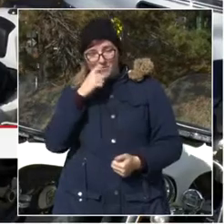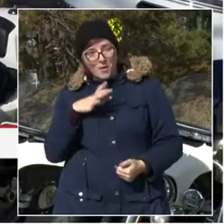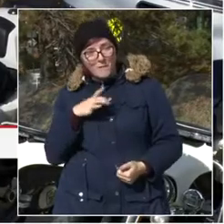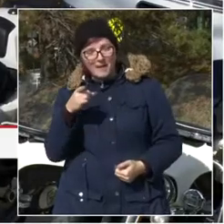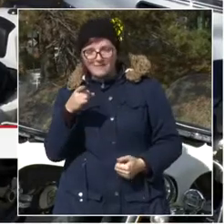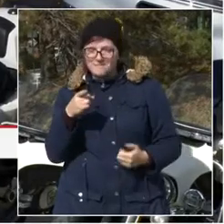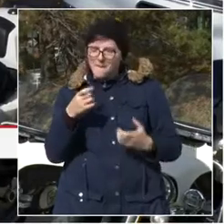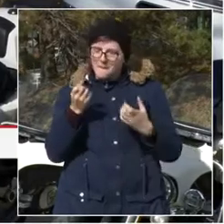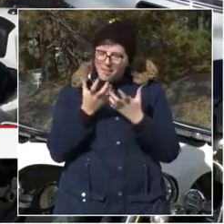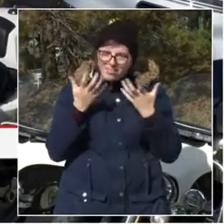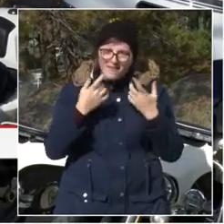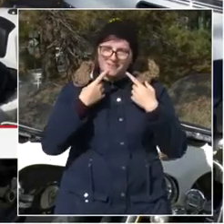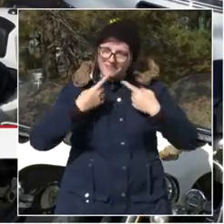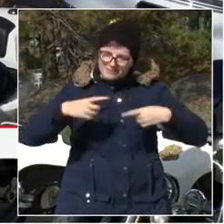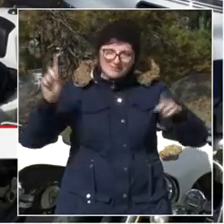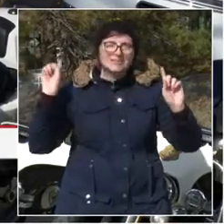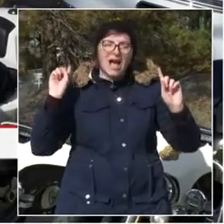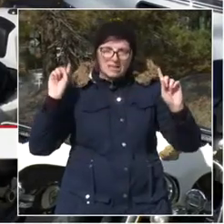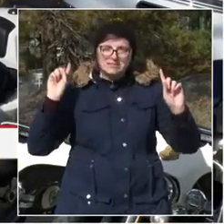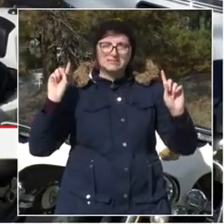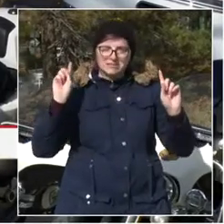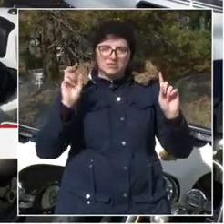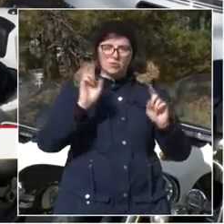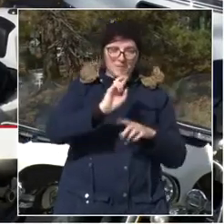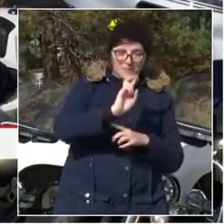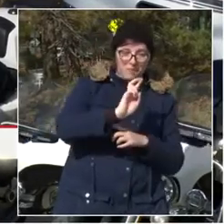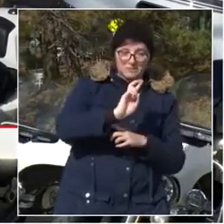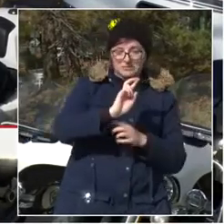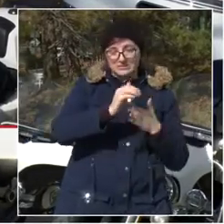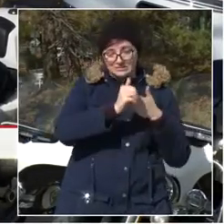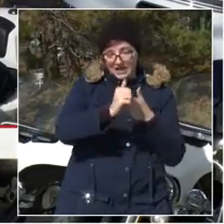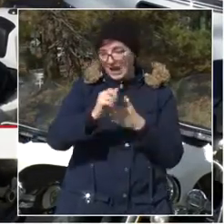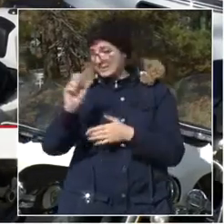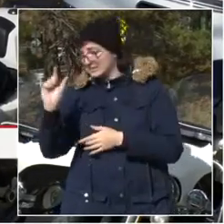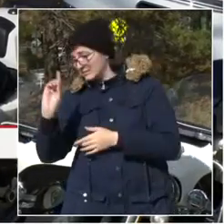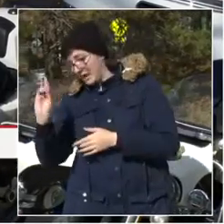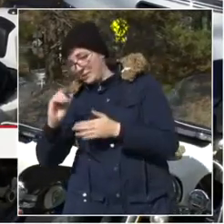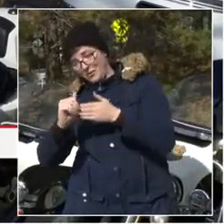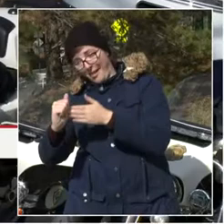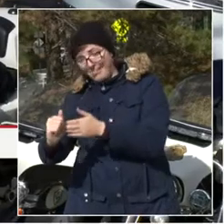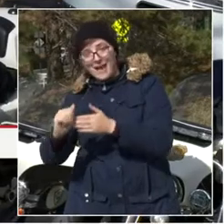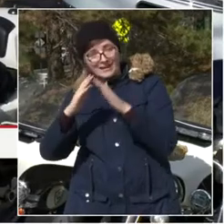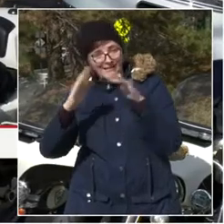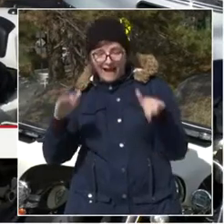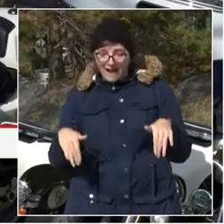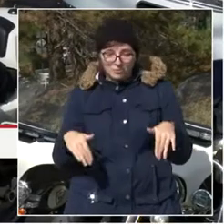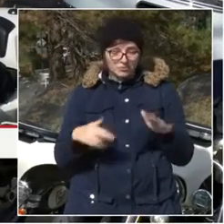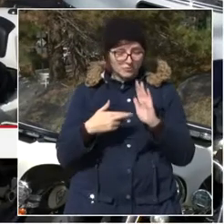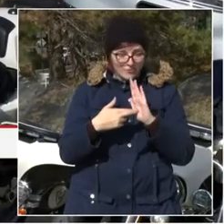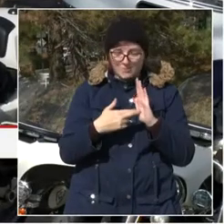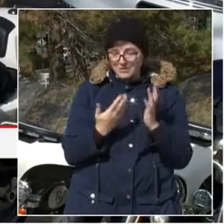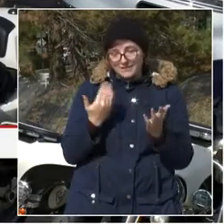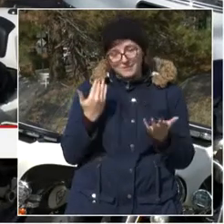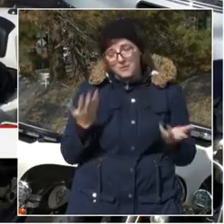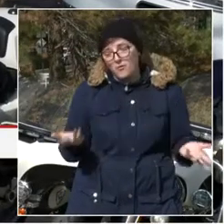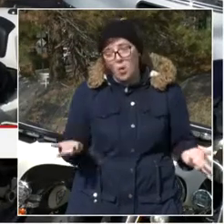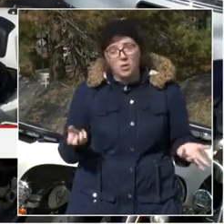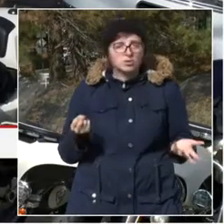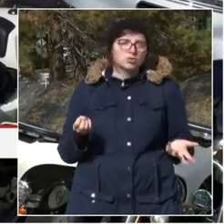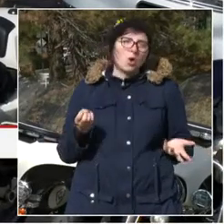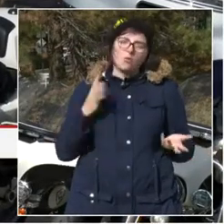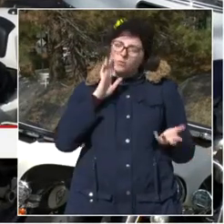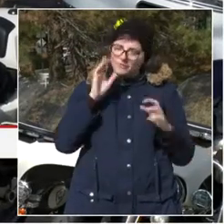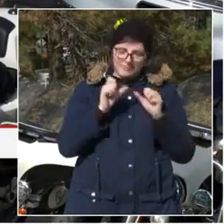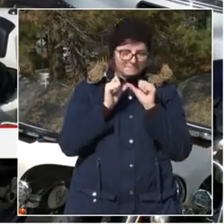lot of success with both Republican-led and Democratic-led House of Representatives. So we're